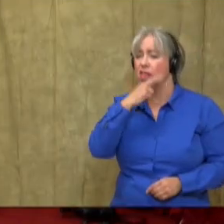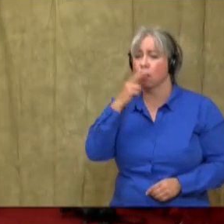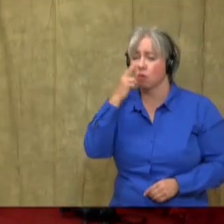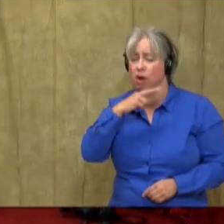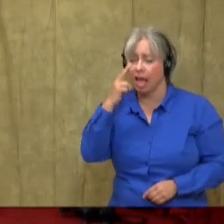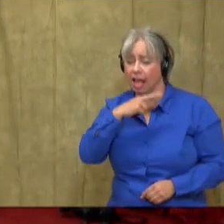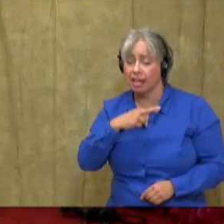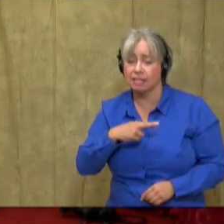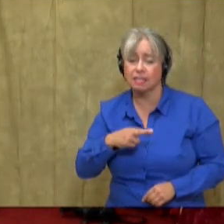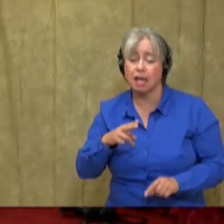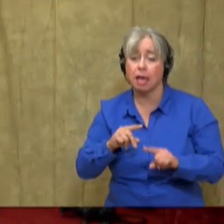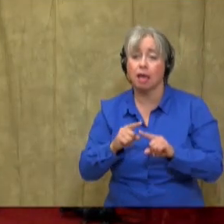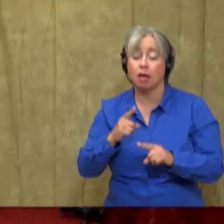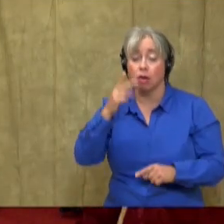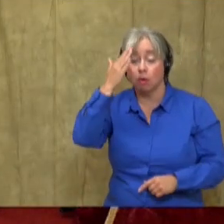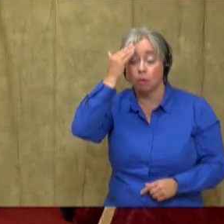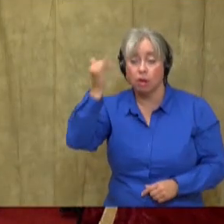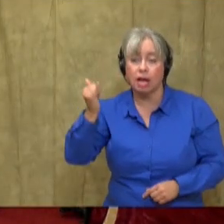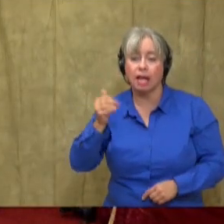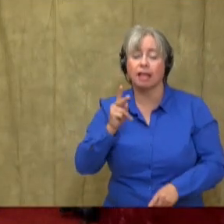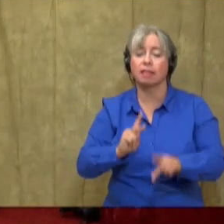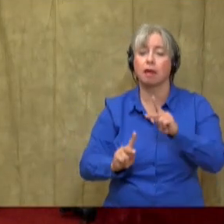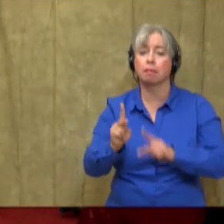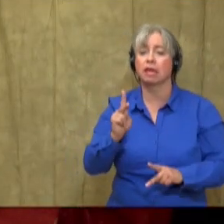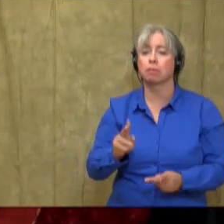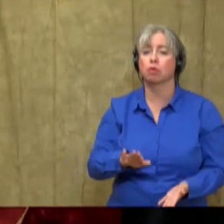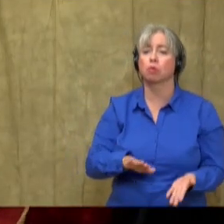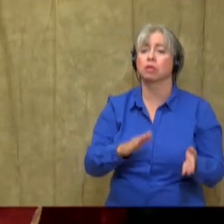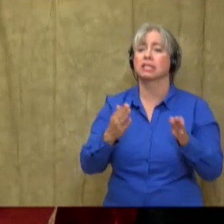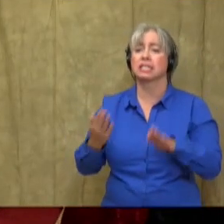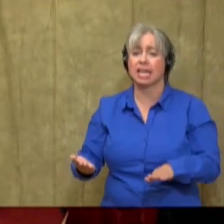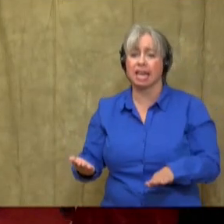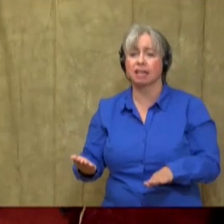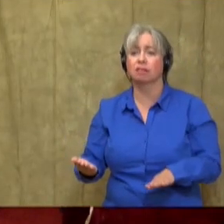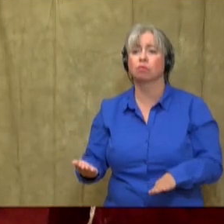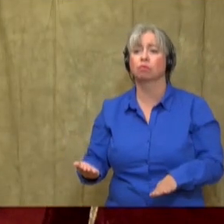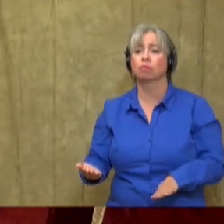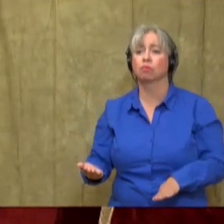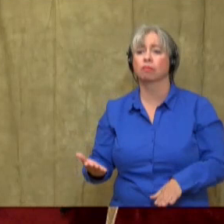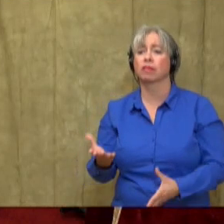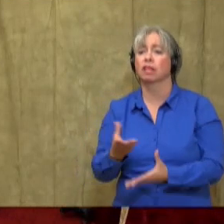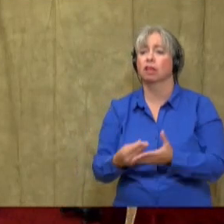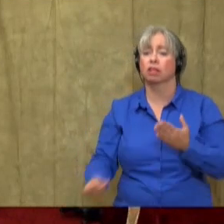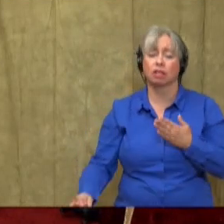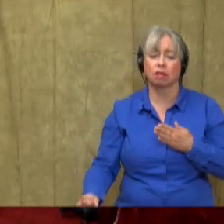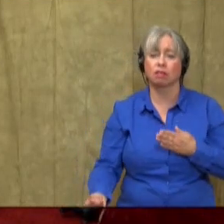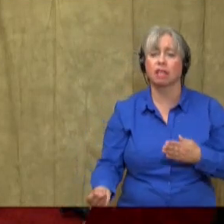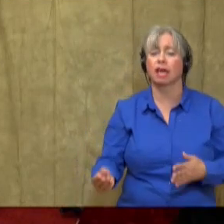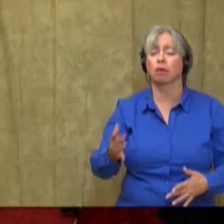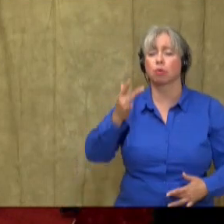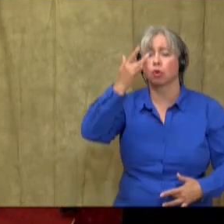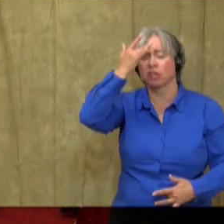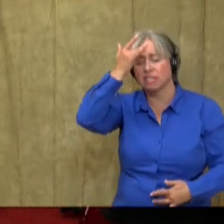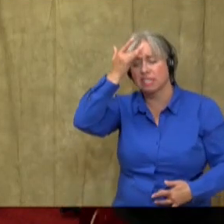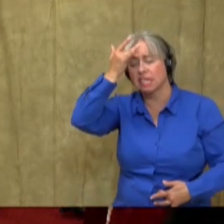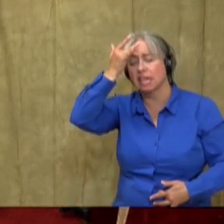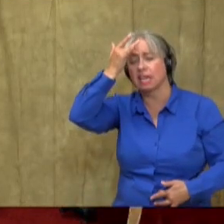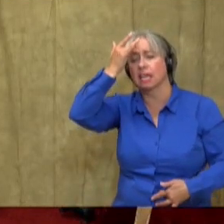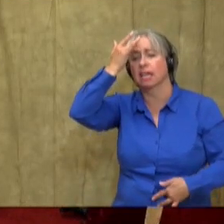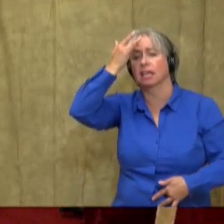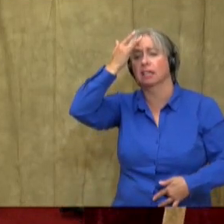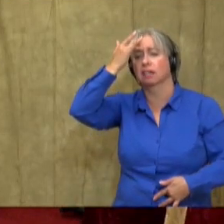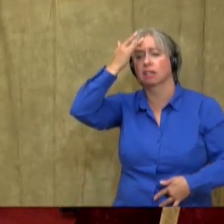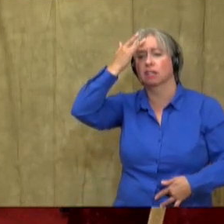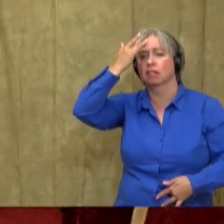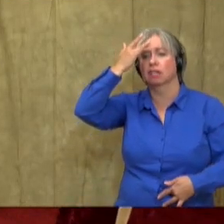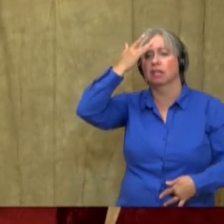the people on the ships were dead. And not only were they dead, they were gravely ill. They were covered in